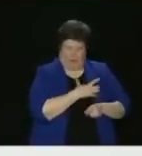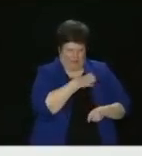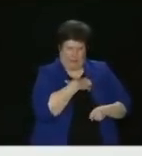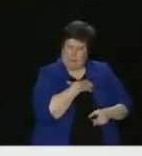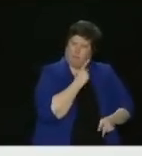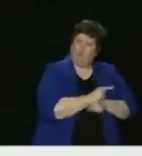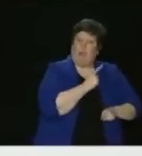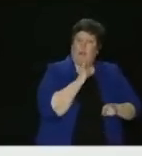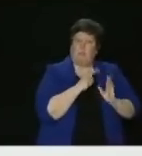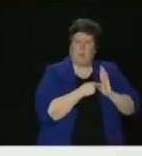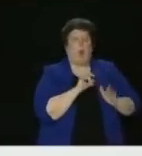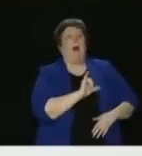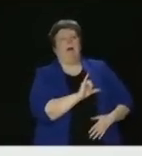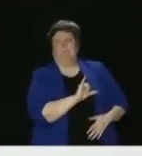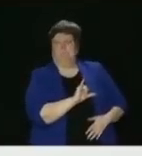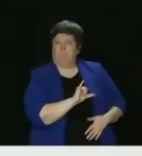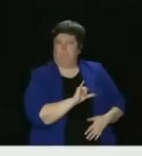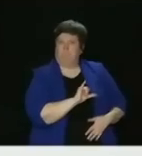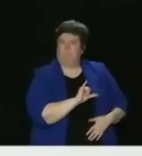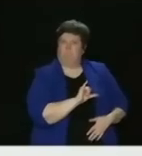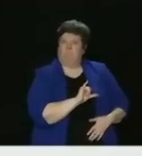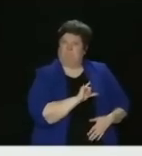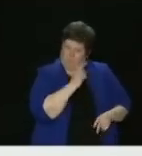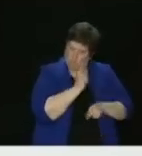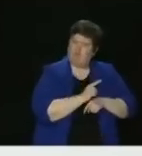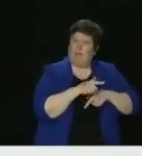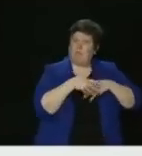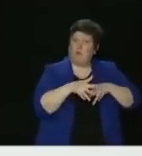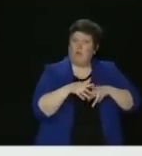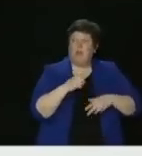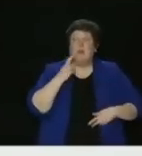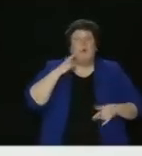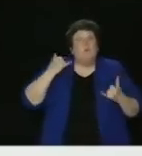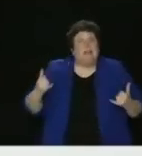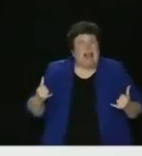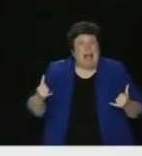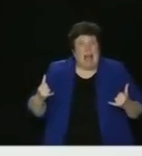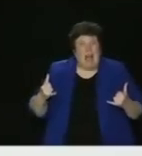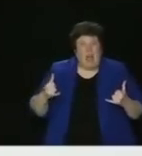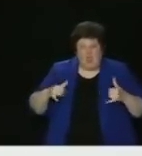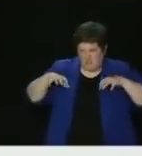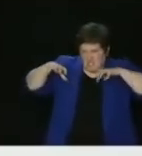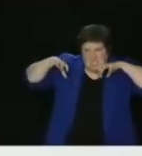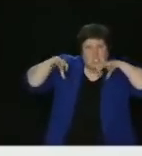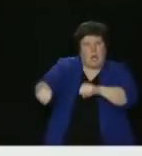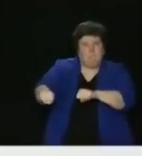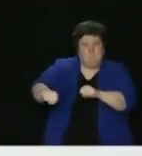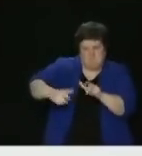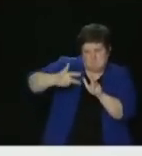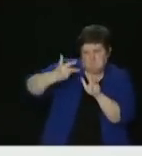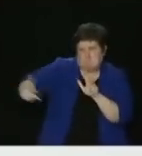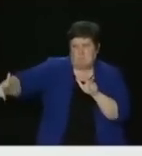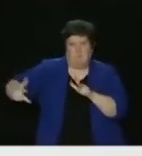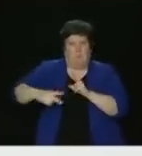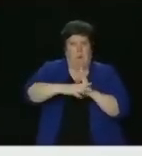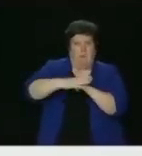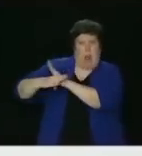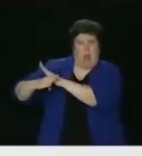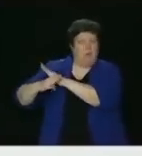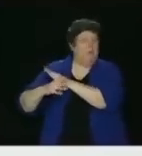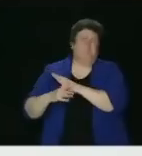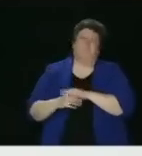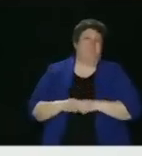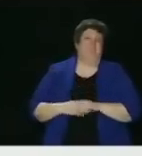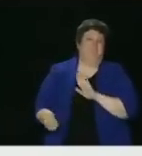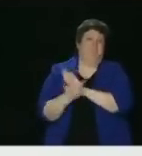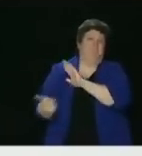can and should unfold. But this illegal occupation needs to end, and that is where